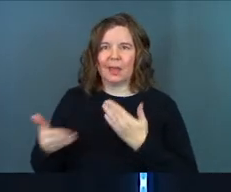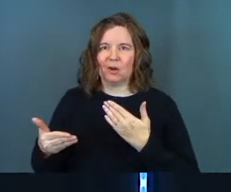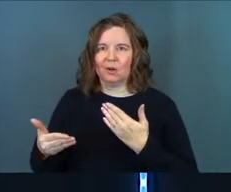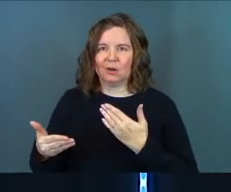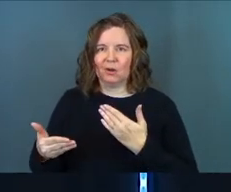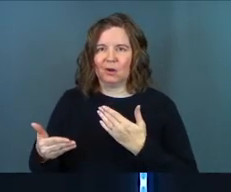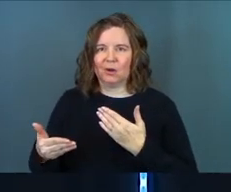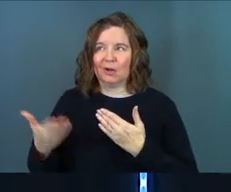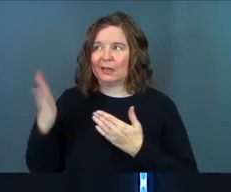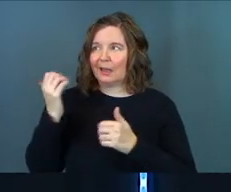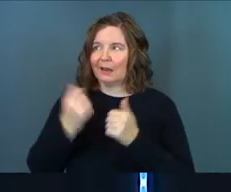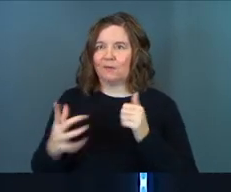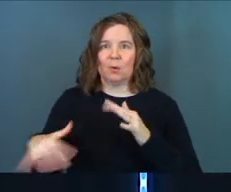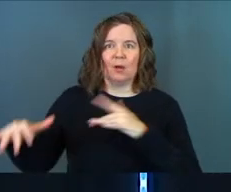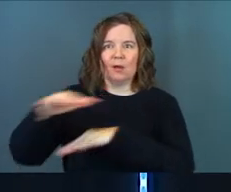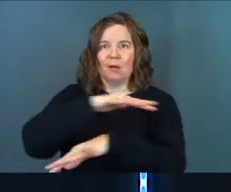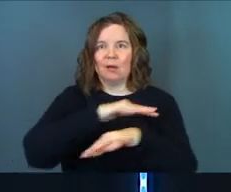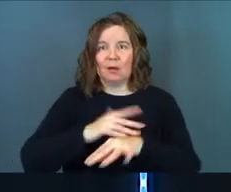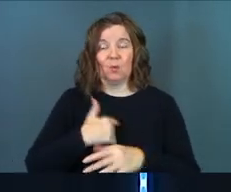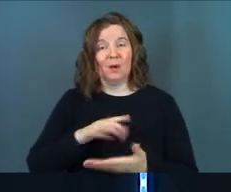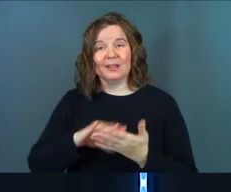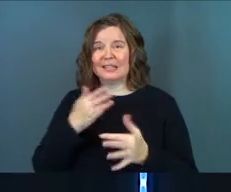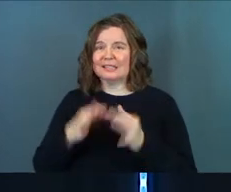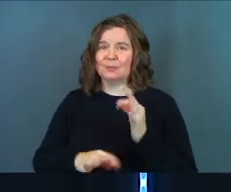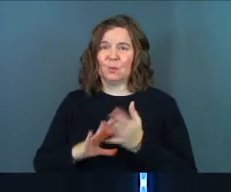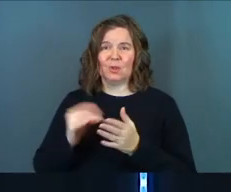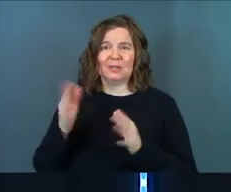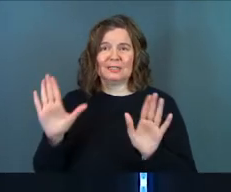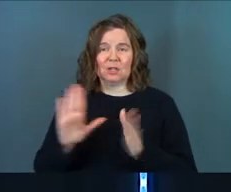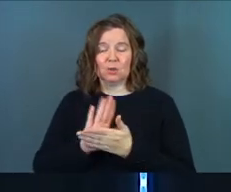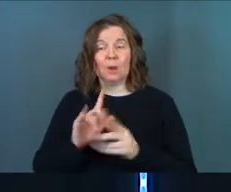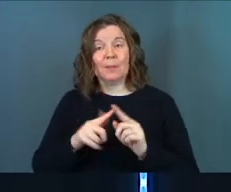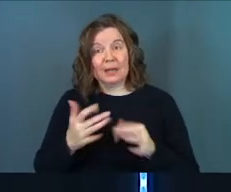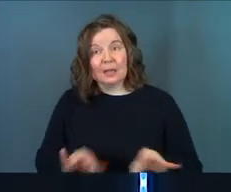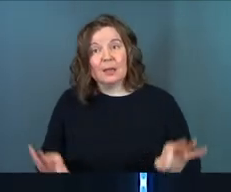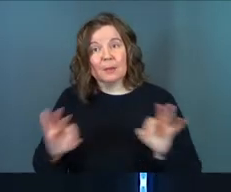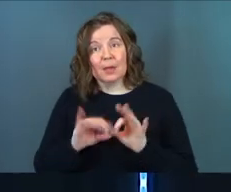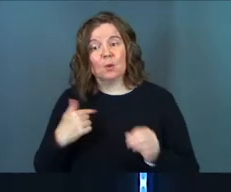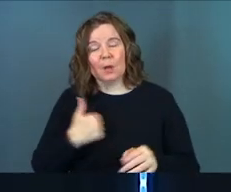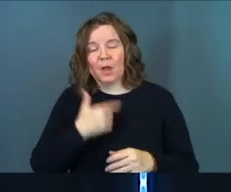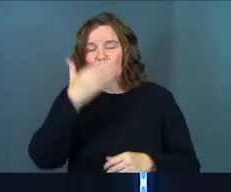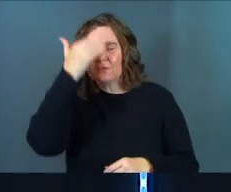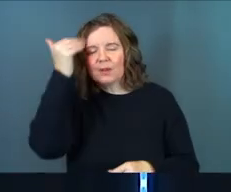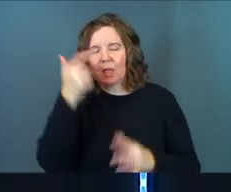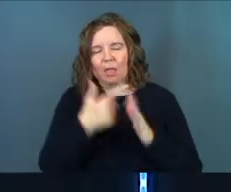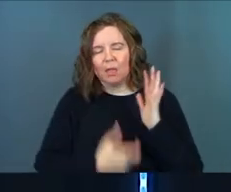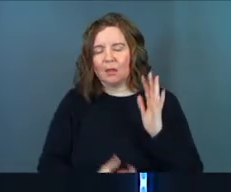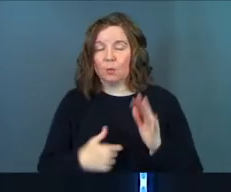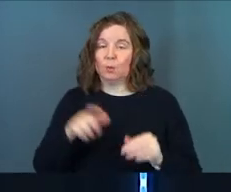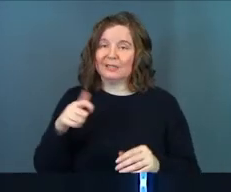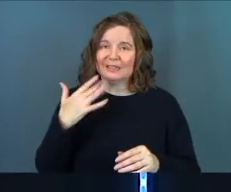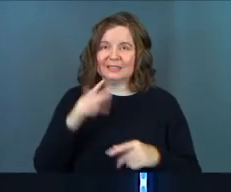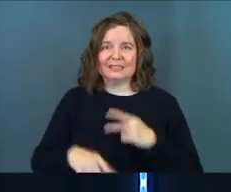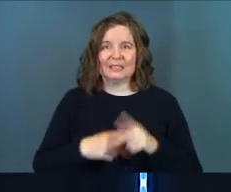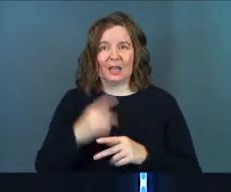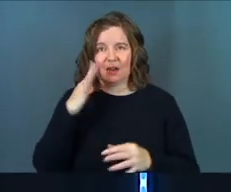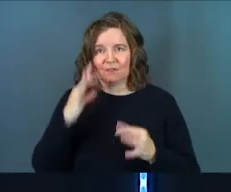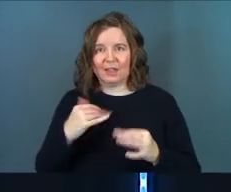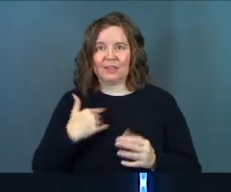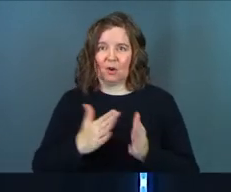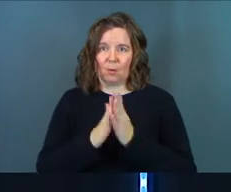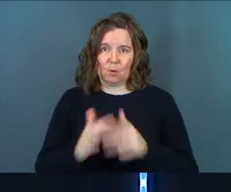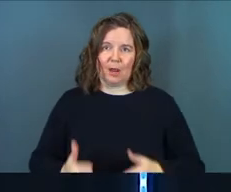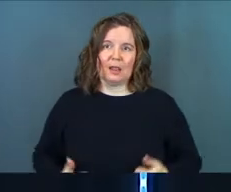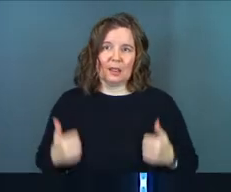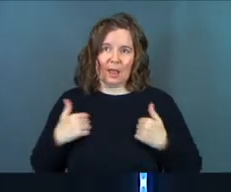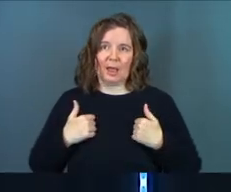I mean, it's just, it seems so simple, right? We learned this in Sunday school. But it matters to us, and we forget. And we need this kind of faith in our